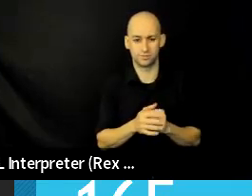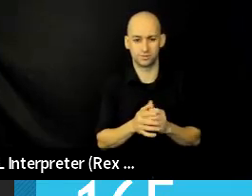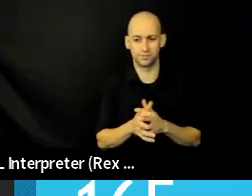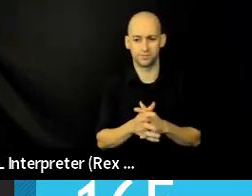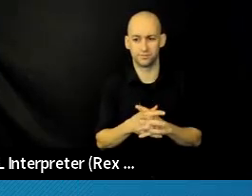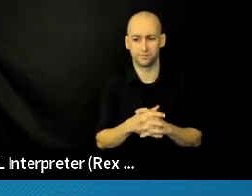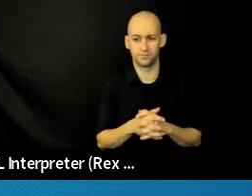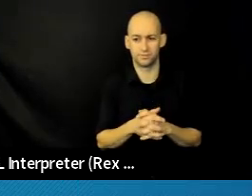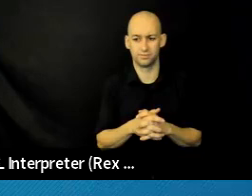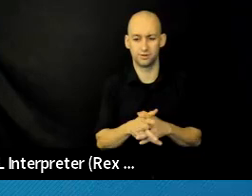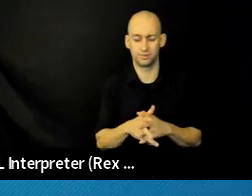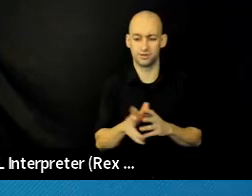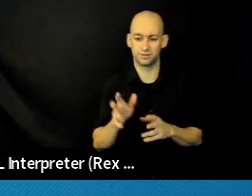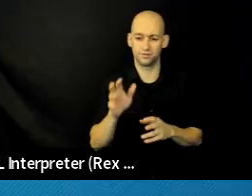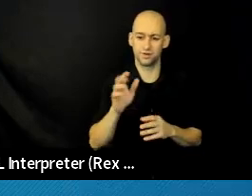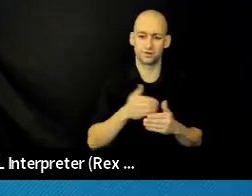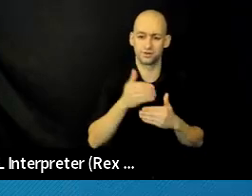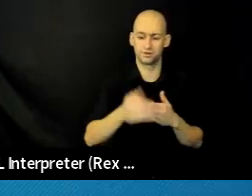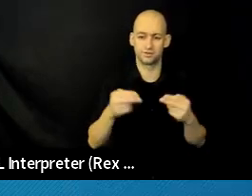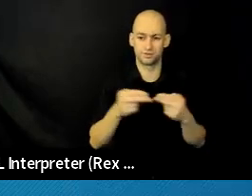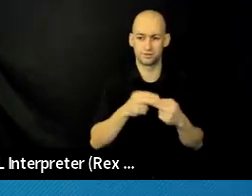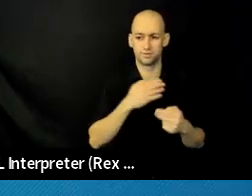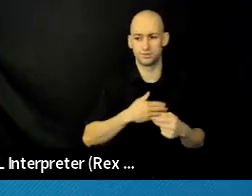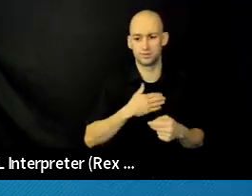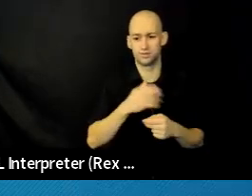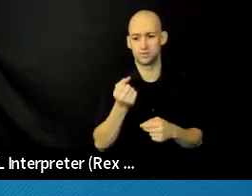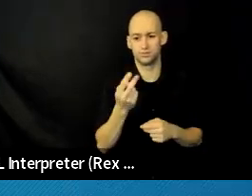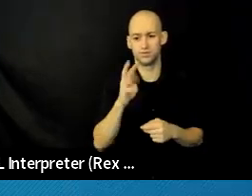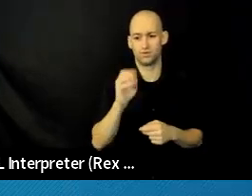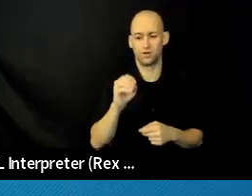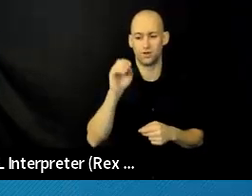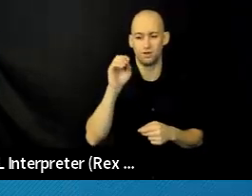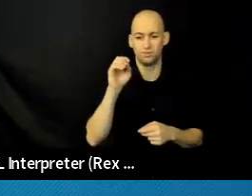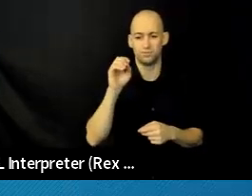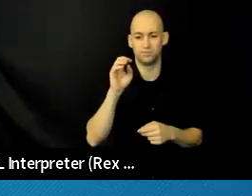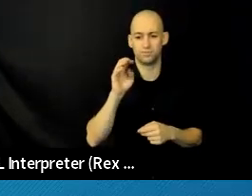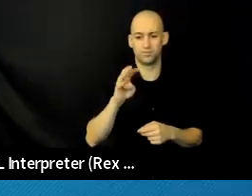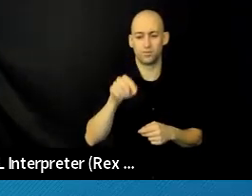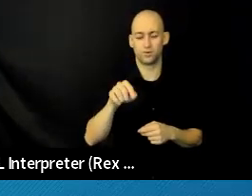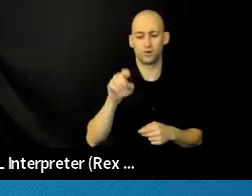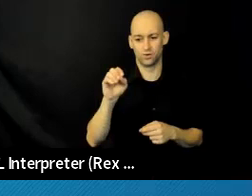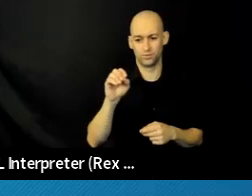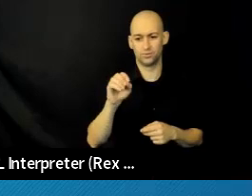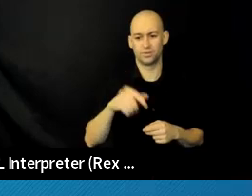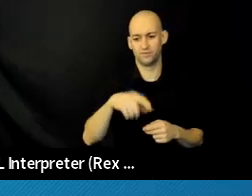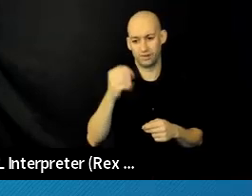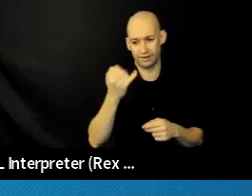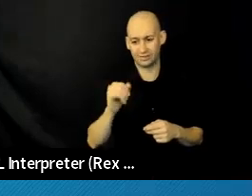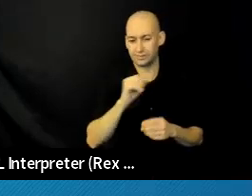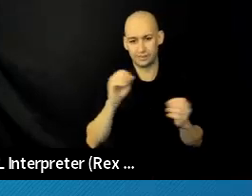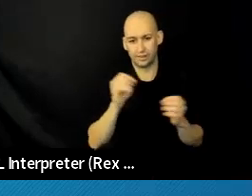Next slide, please. Those were the 1240.030 findings, none of which is